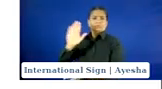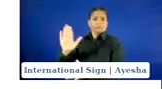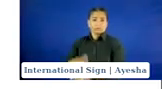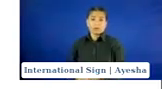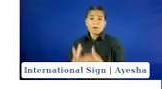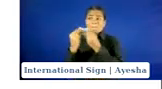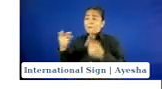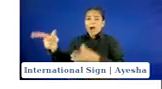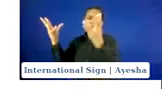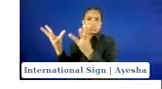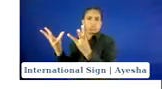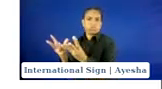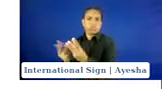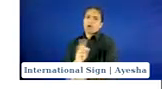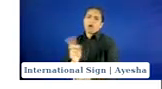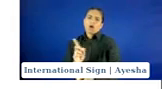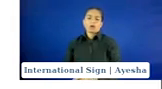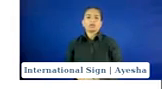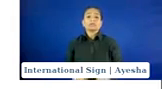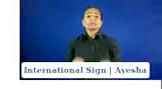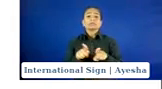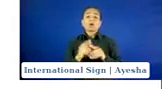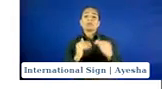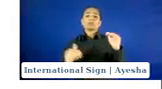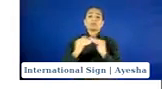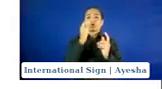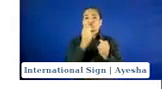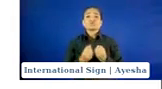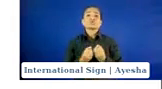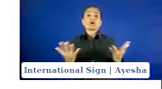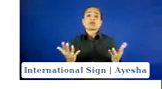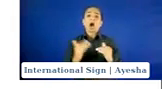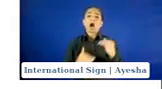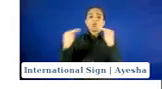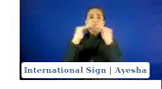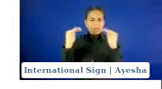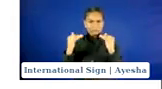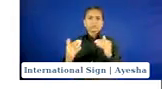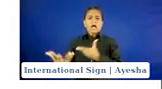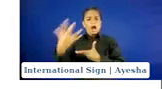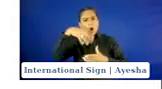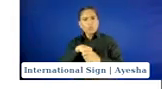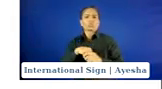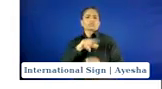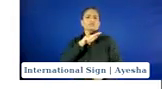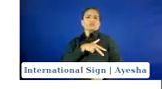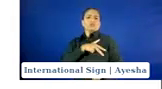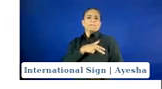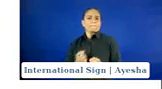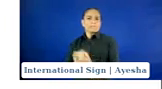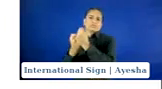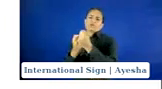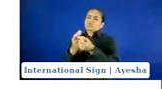inclusiveness of social protection. This comes in the form of advocating and supporting policy making that